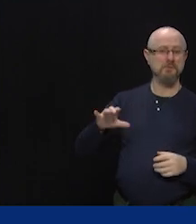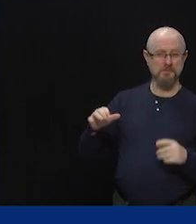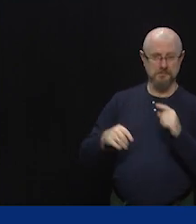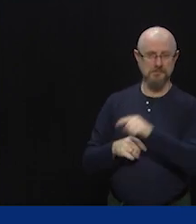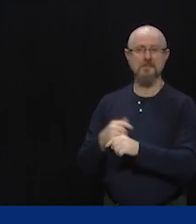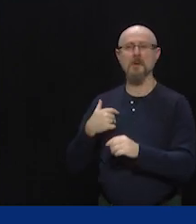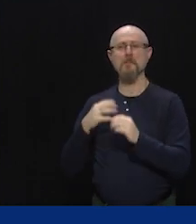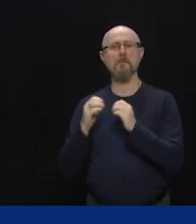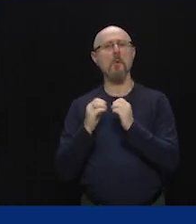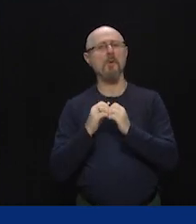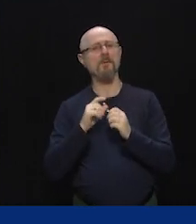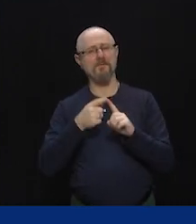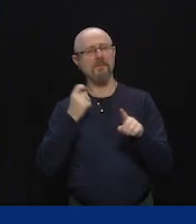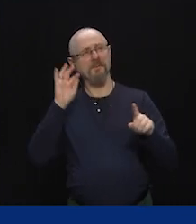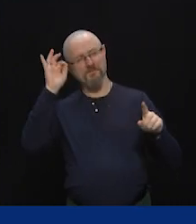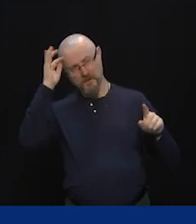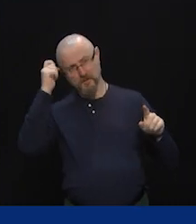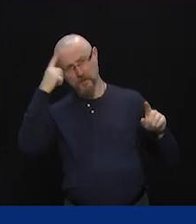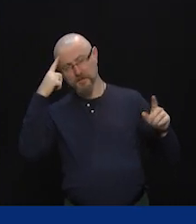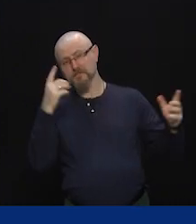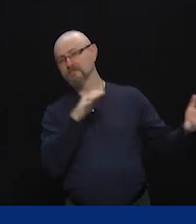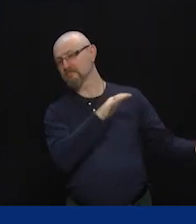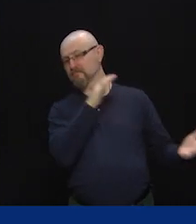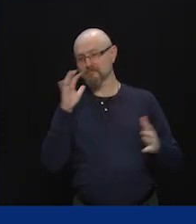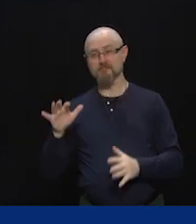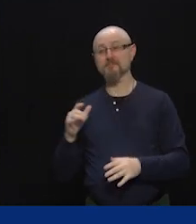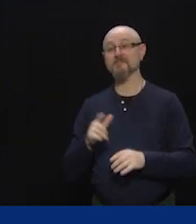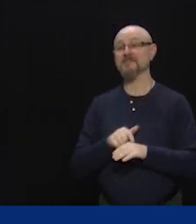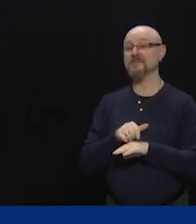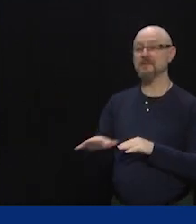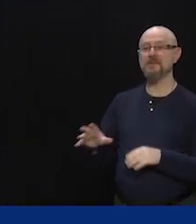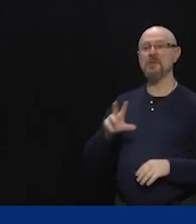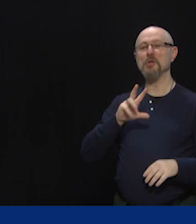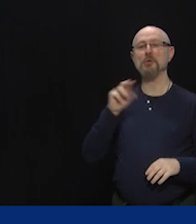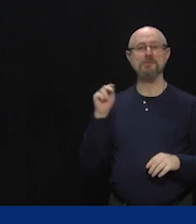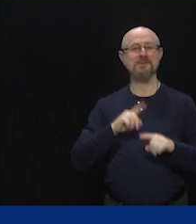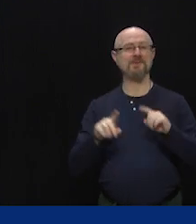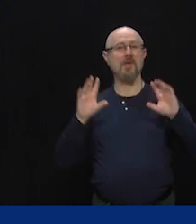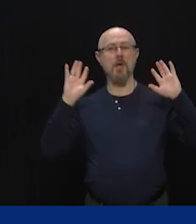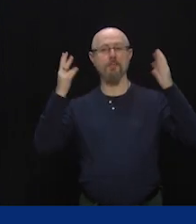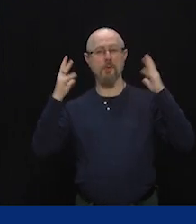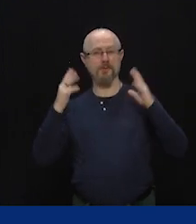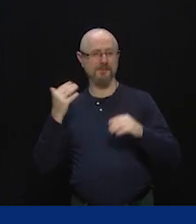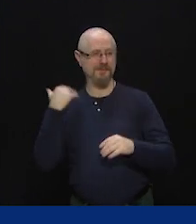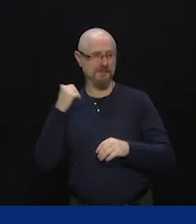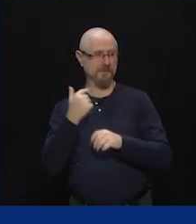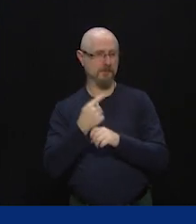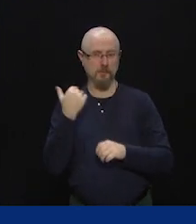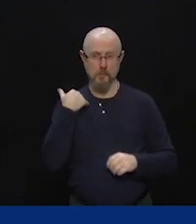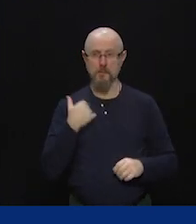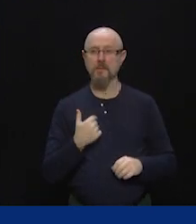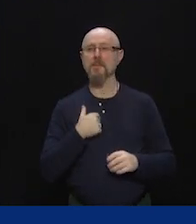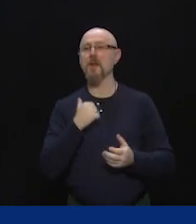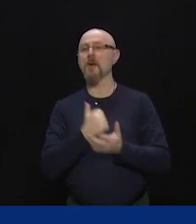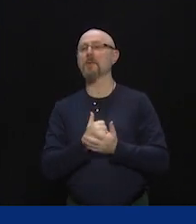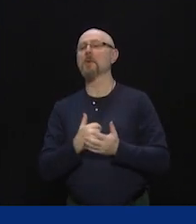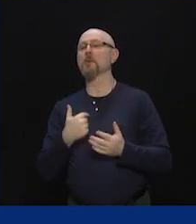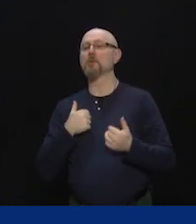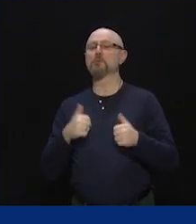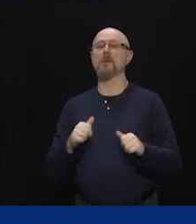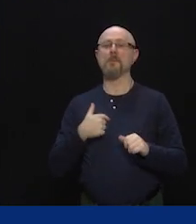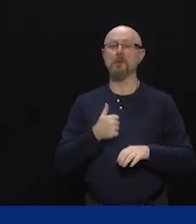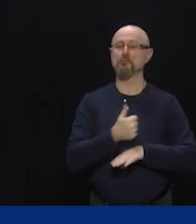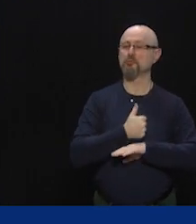The federal government sent 30 ambulances now about 10 days ago to help us relieve transport